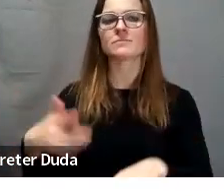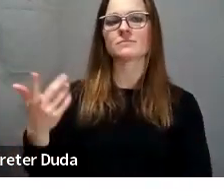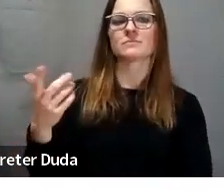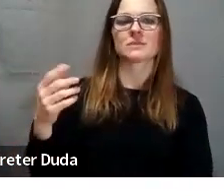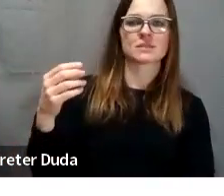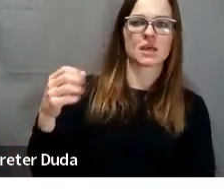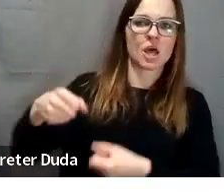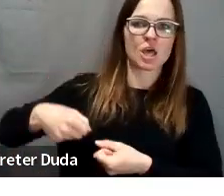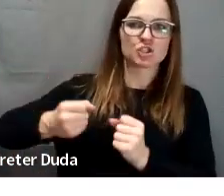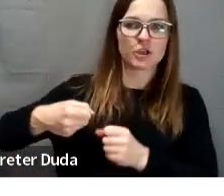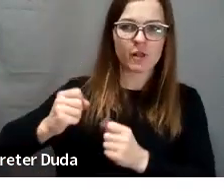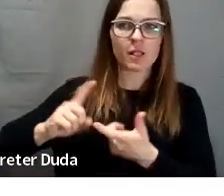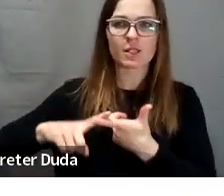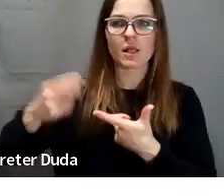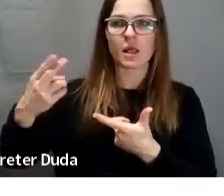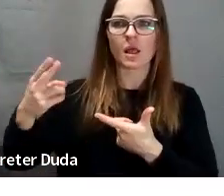cultivator, and